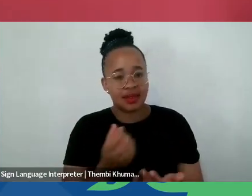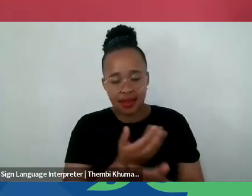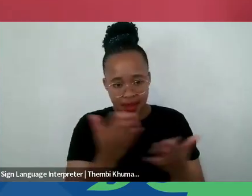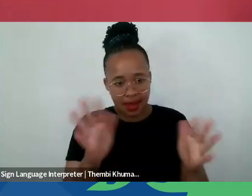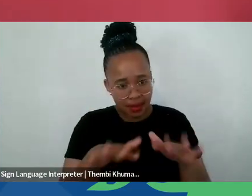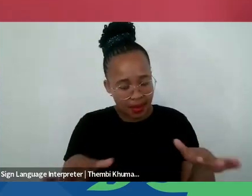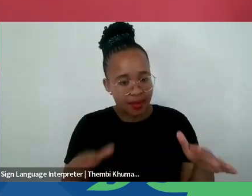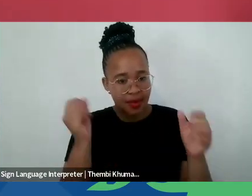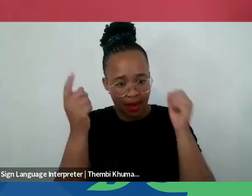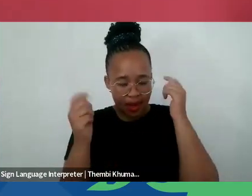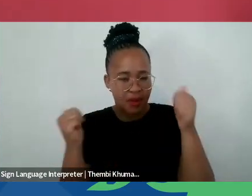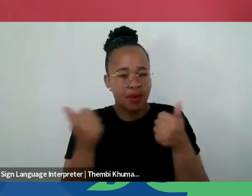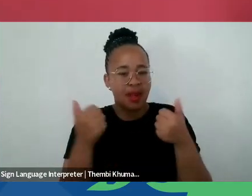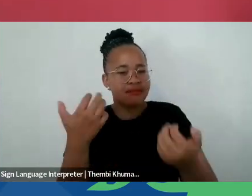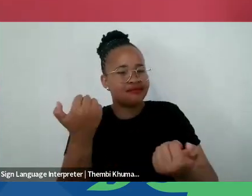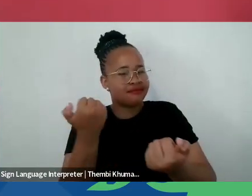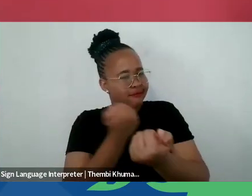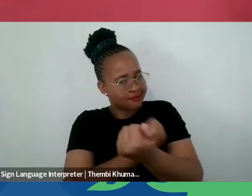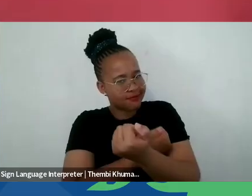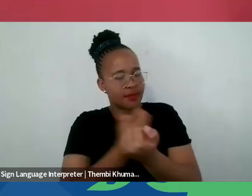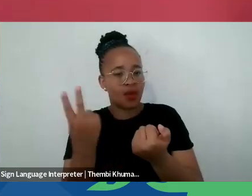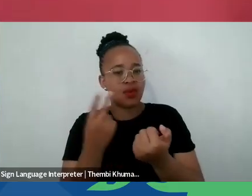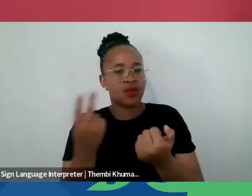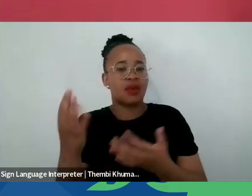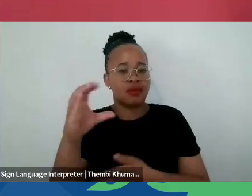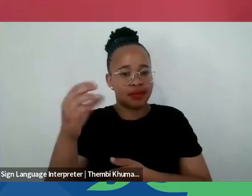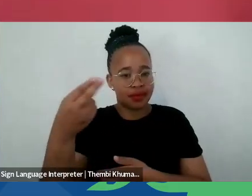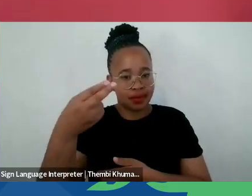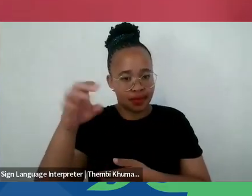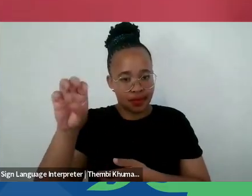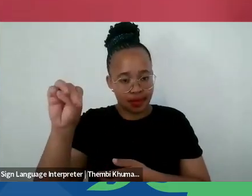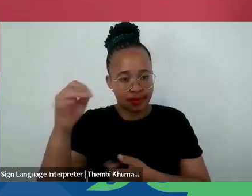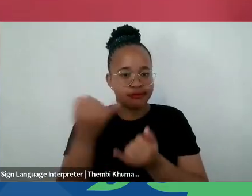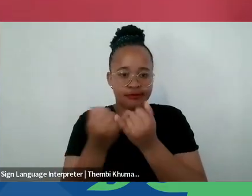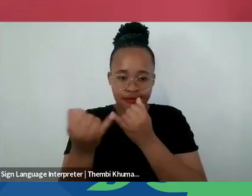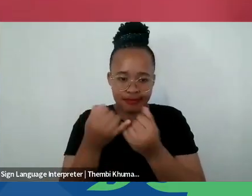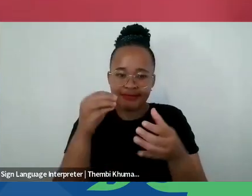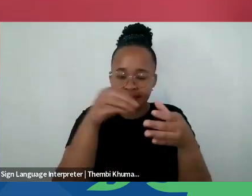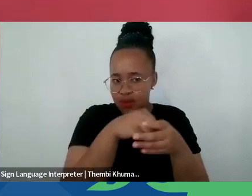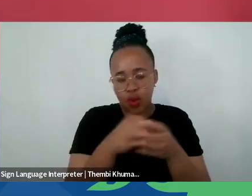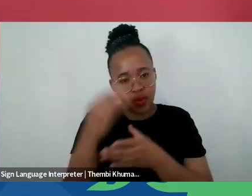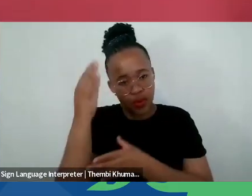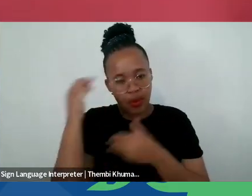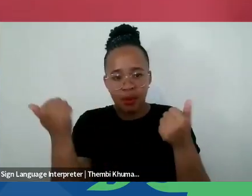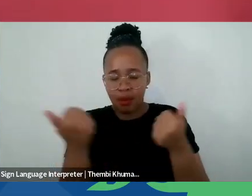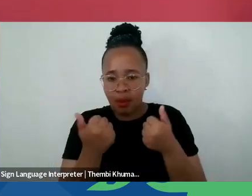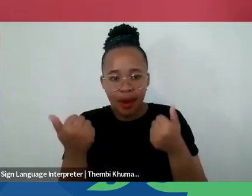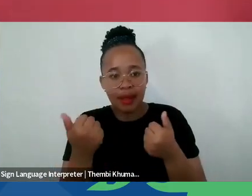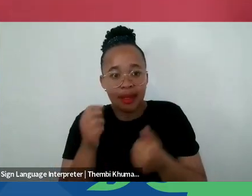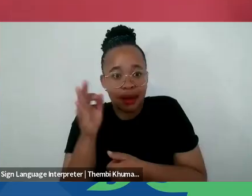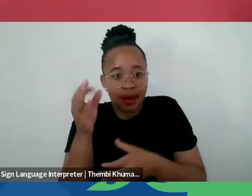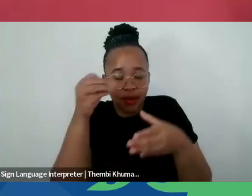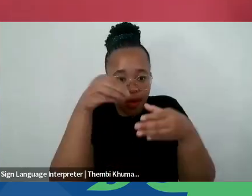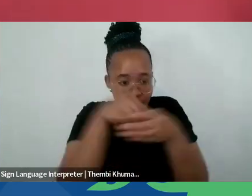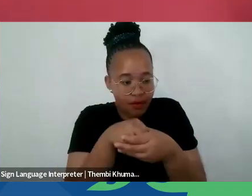the risks associated with chemsex, and really to help people make more informed decisions and reduce the risks and have pleasurable